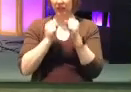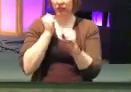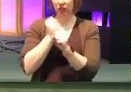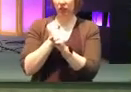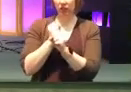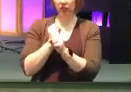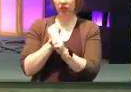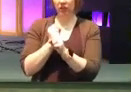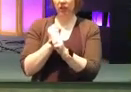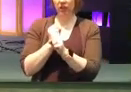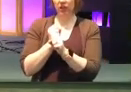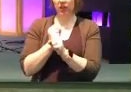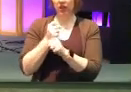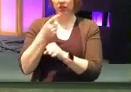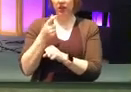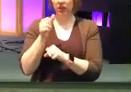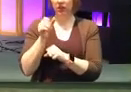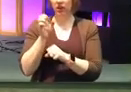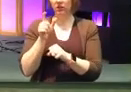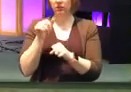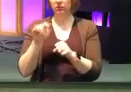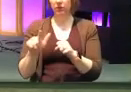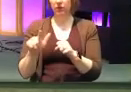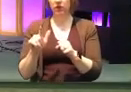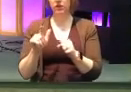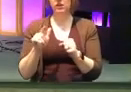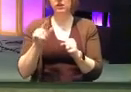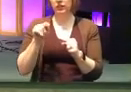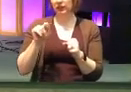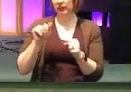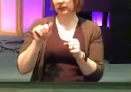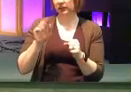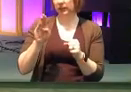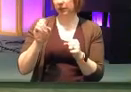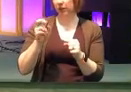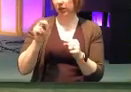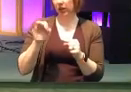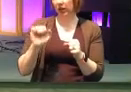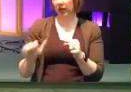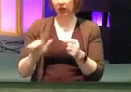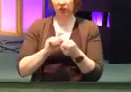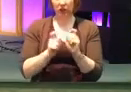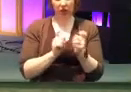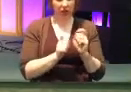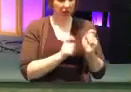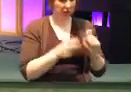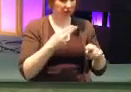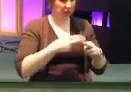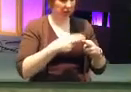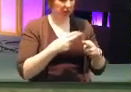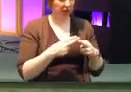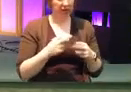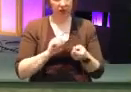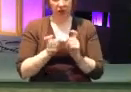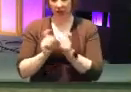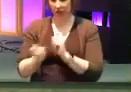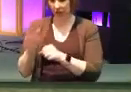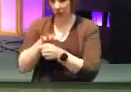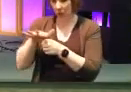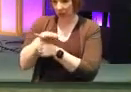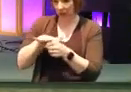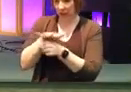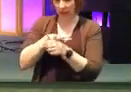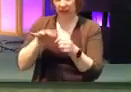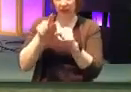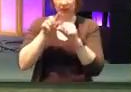that Lake Gospel Tabernacle, which was the name of it, Lake Gospel Tabernacle changed names a couple of times, changed locations a couple of